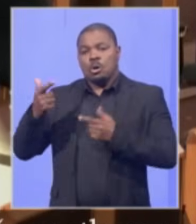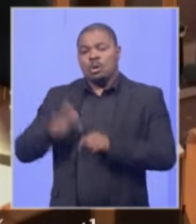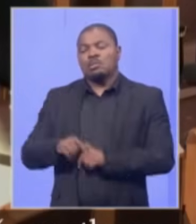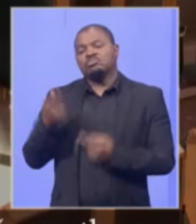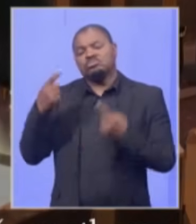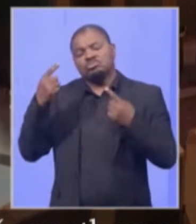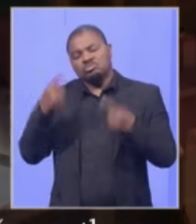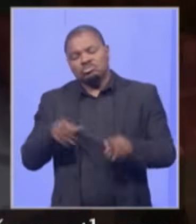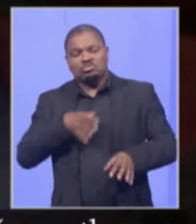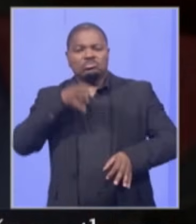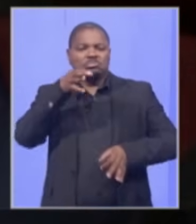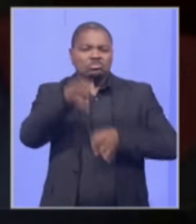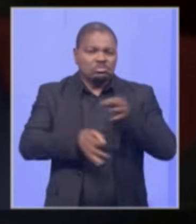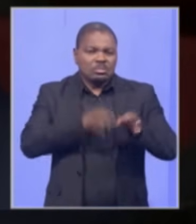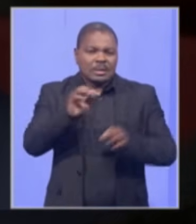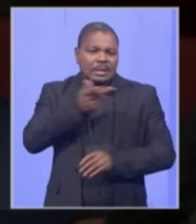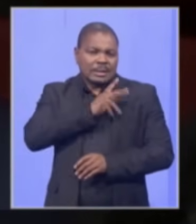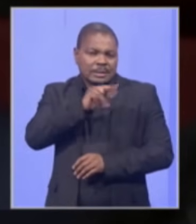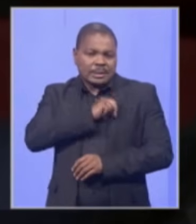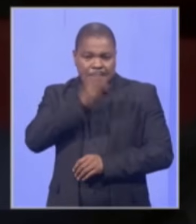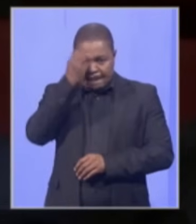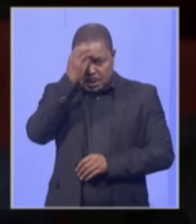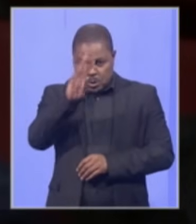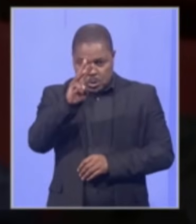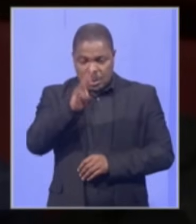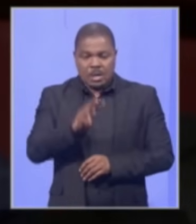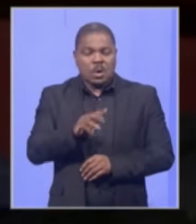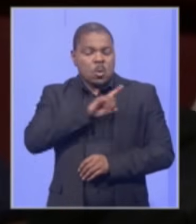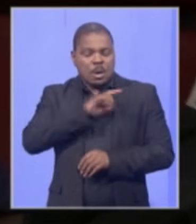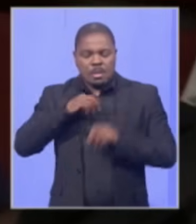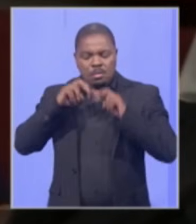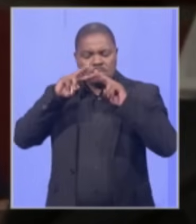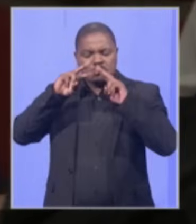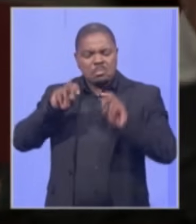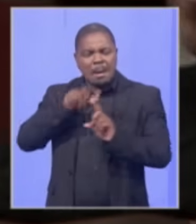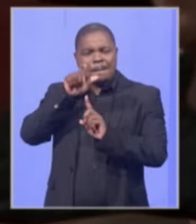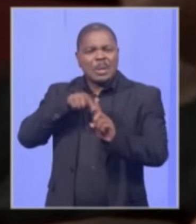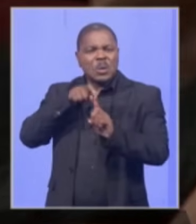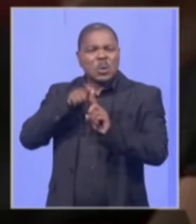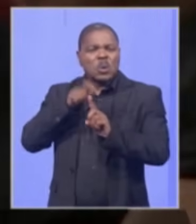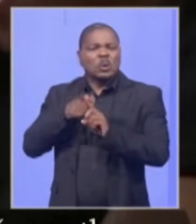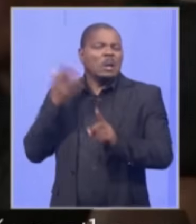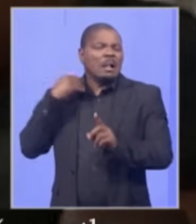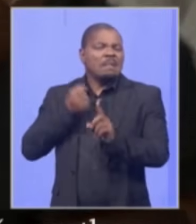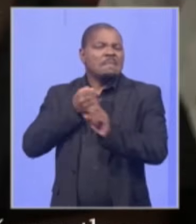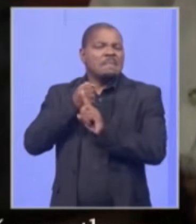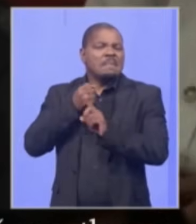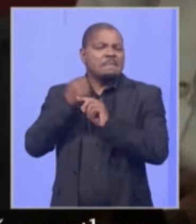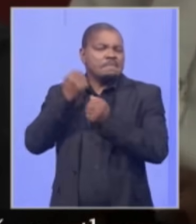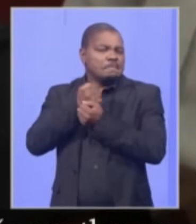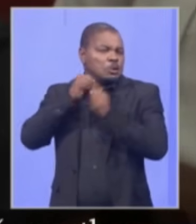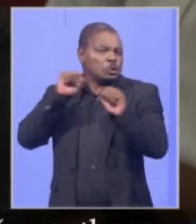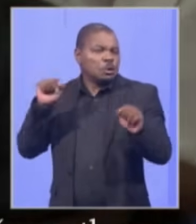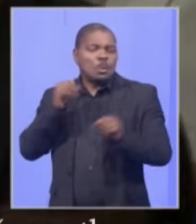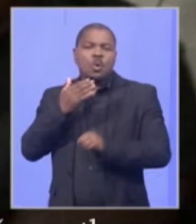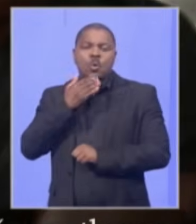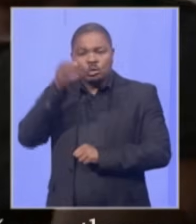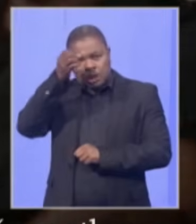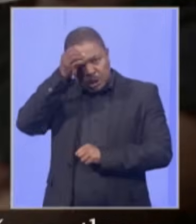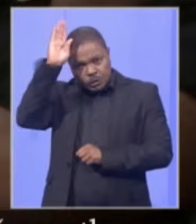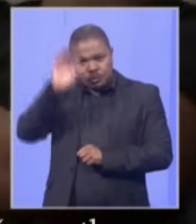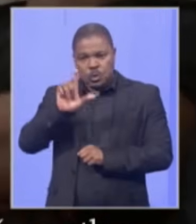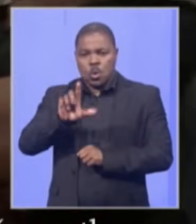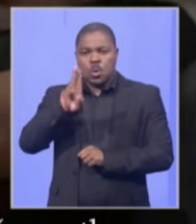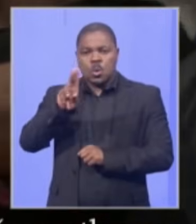ka kgorongkgolo ya tsheko ya KZN ka Pretoria dinyakišong tša molwelantwa ya tokologo kgatlhanong le mmušo wa kgatelelo Chief Albert